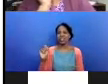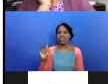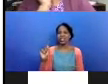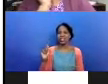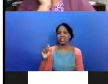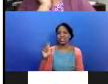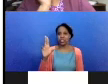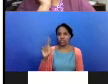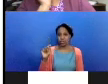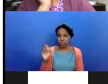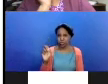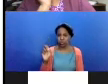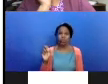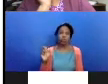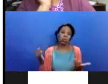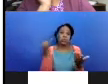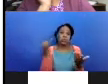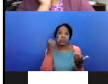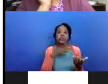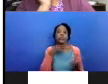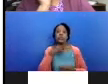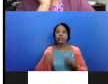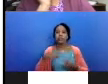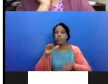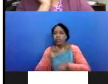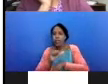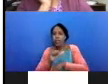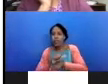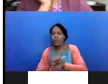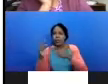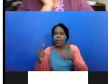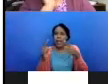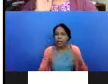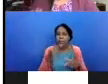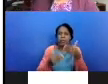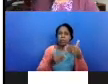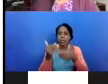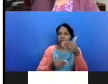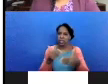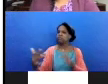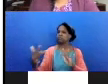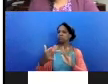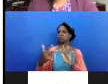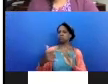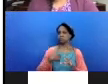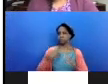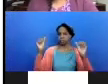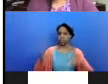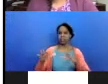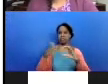happens, I would welcome if people reached out. Yeah, that would be great. And everyone can